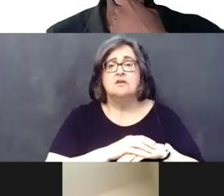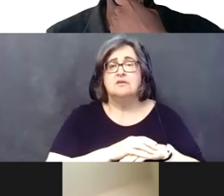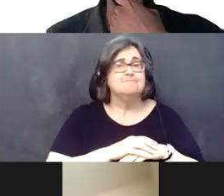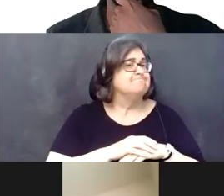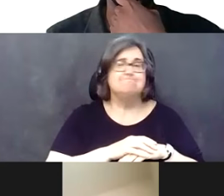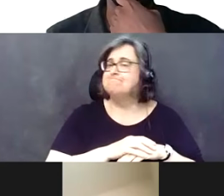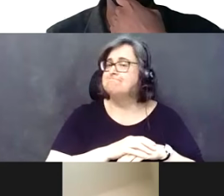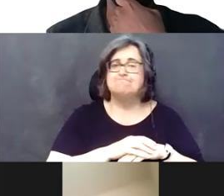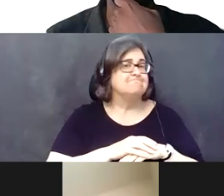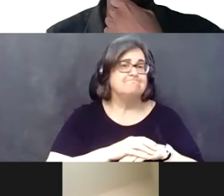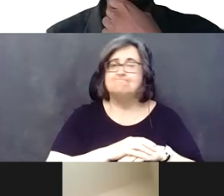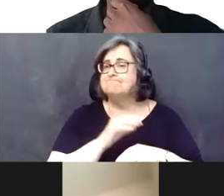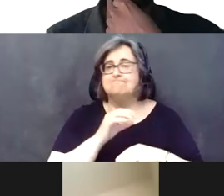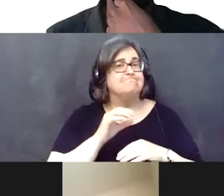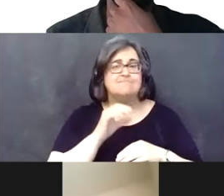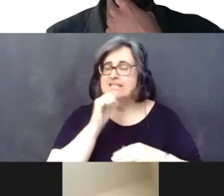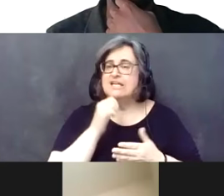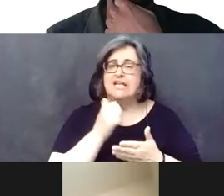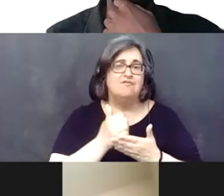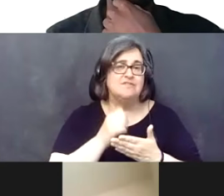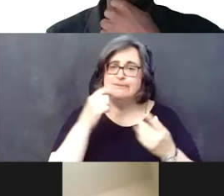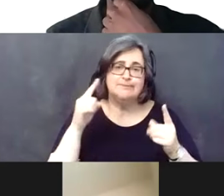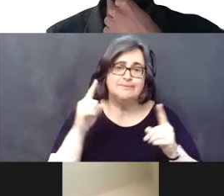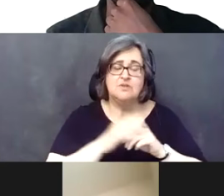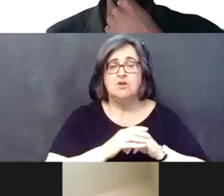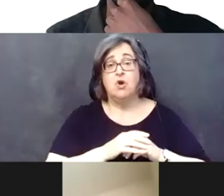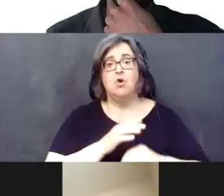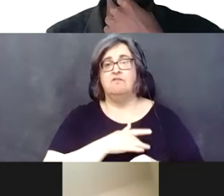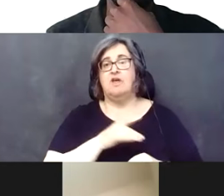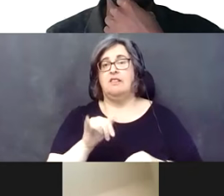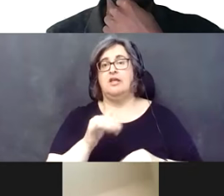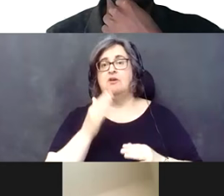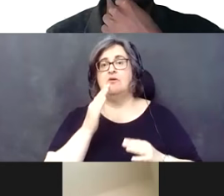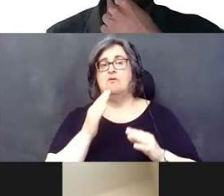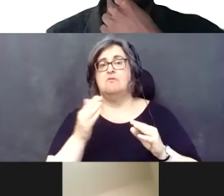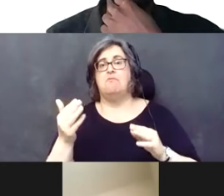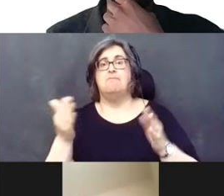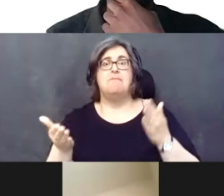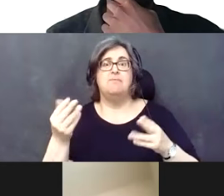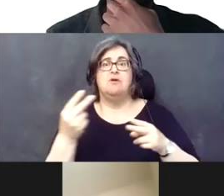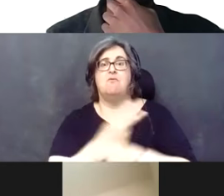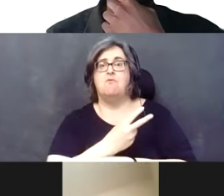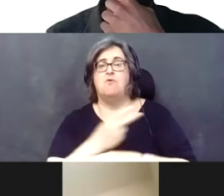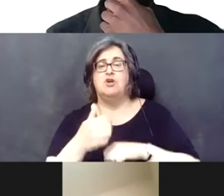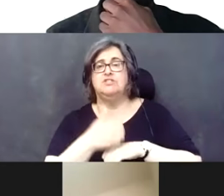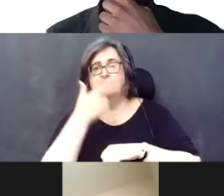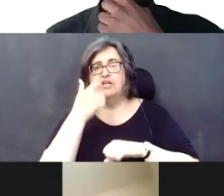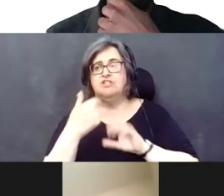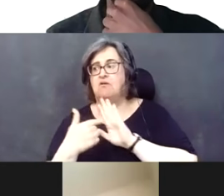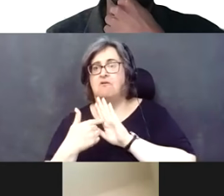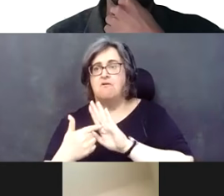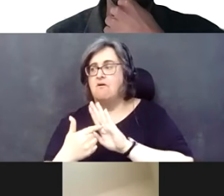very helpful. Or that they actually felt like maybe they were in more danger because they had disclosed that they